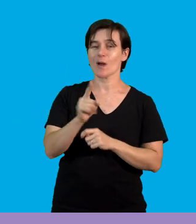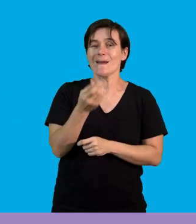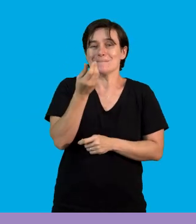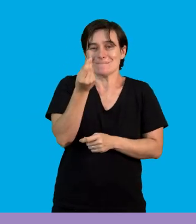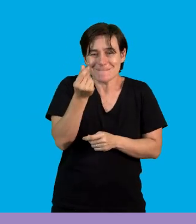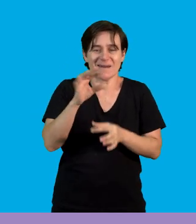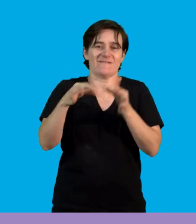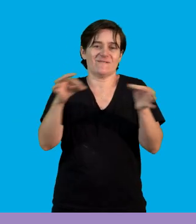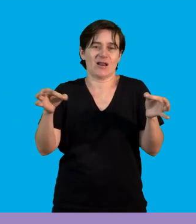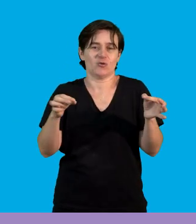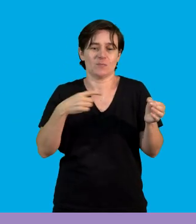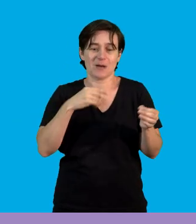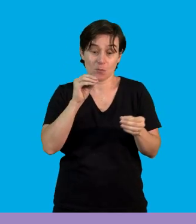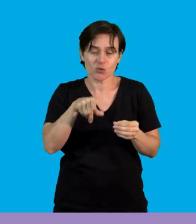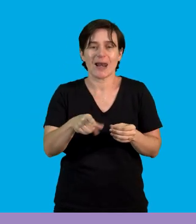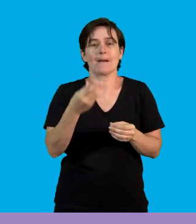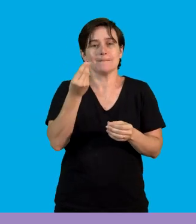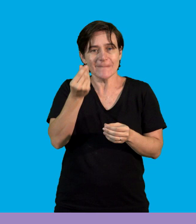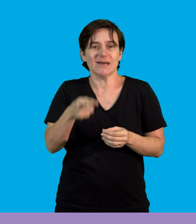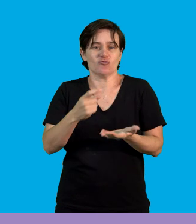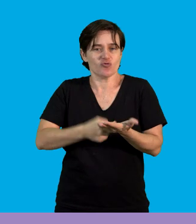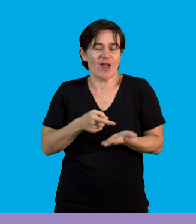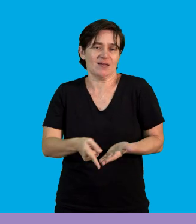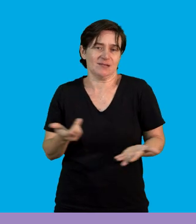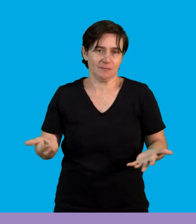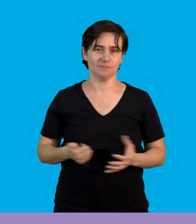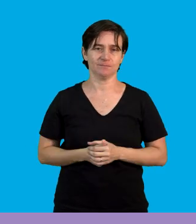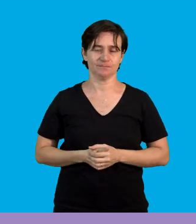to monetary value. So which means we must write them as